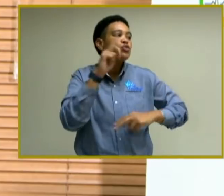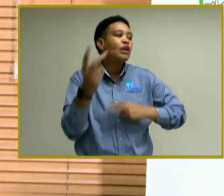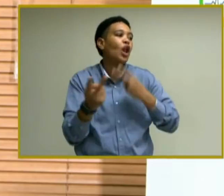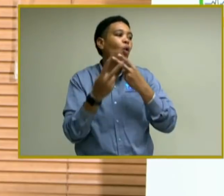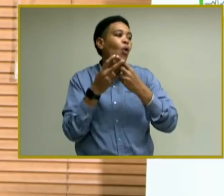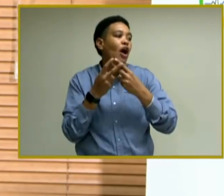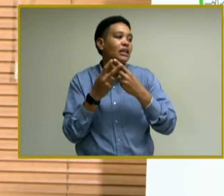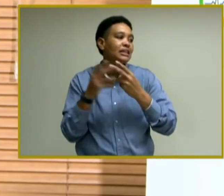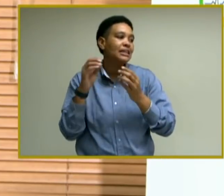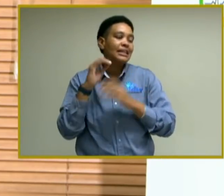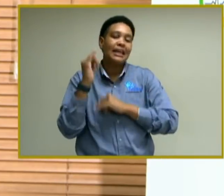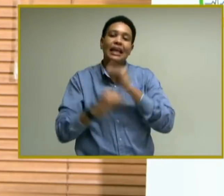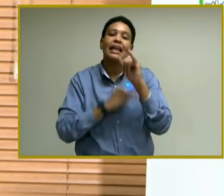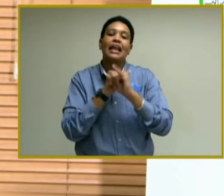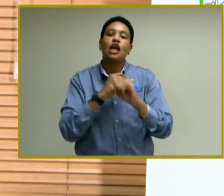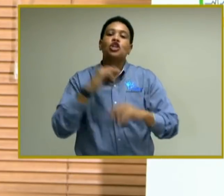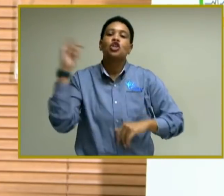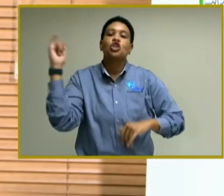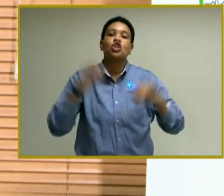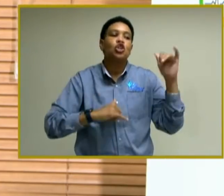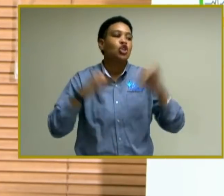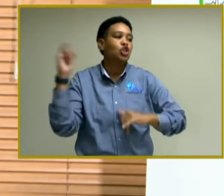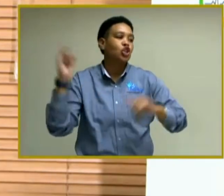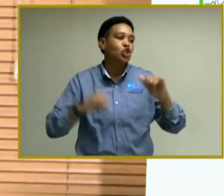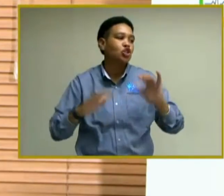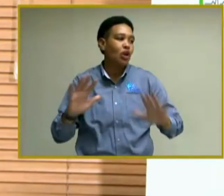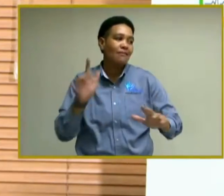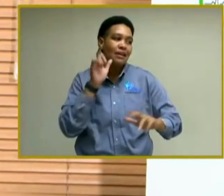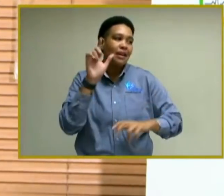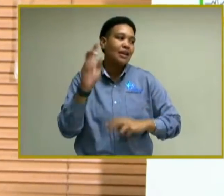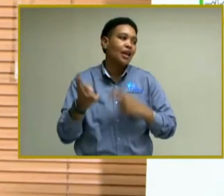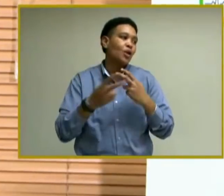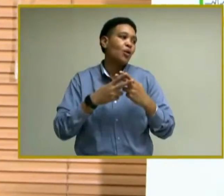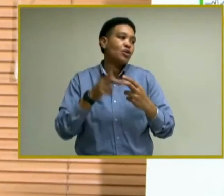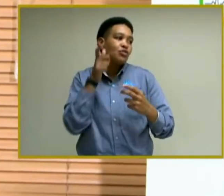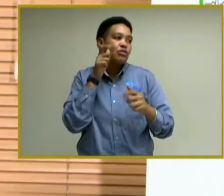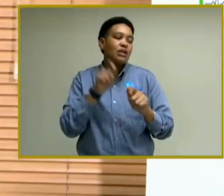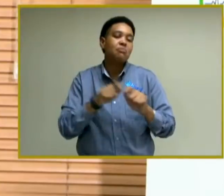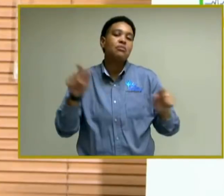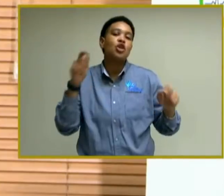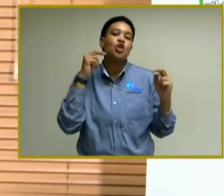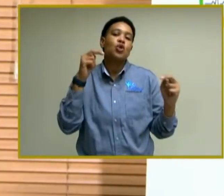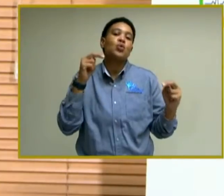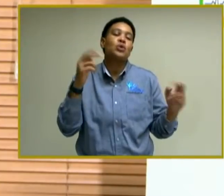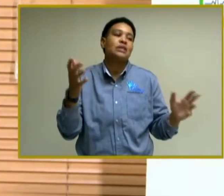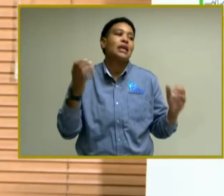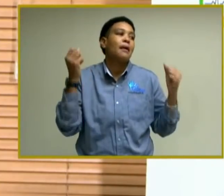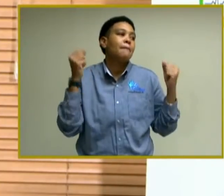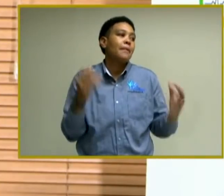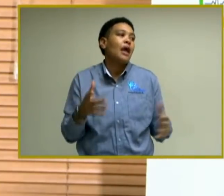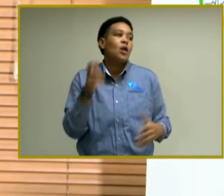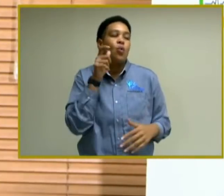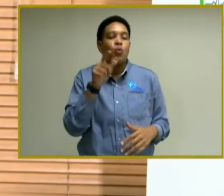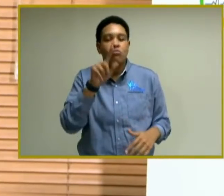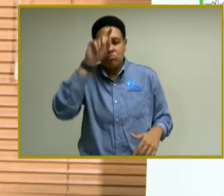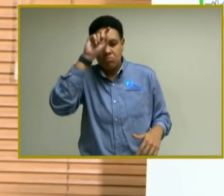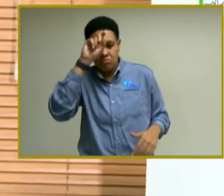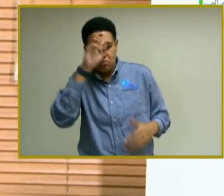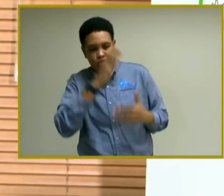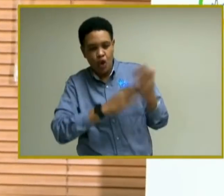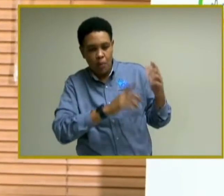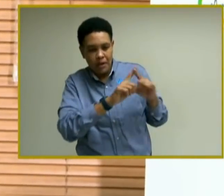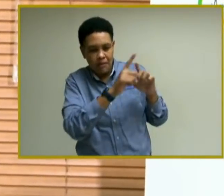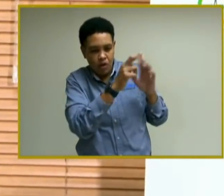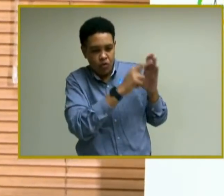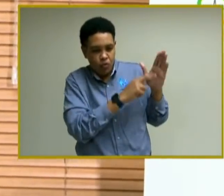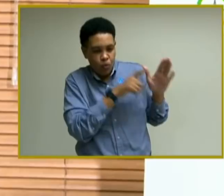quarantine international travelers. This has made the news, and there are many who have questioned some of the measures